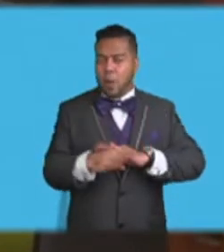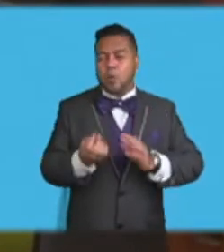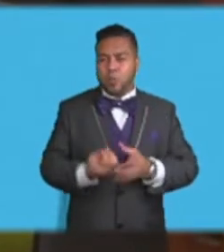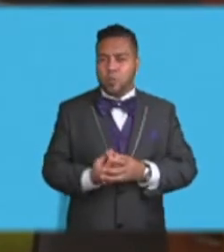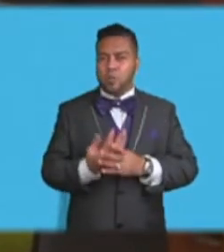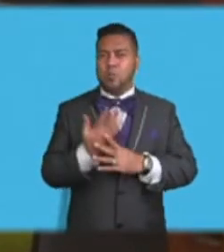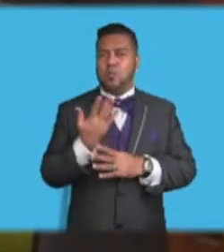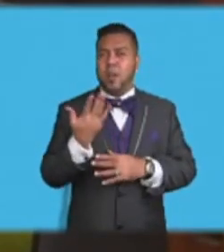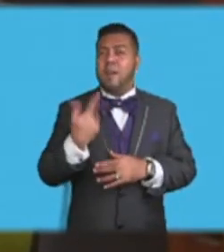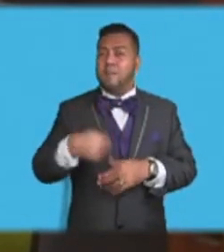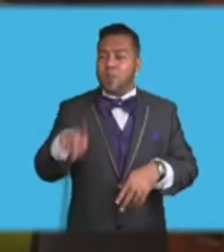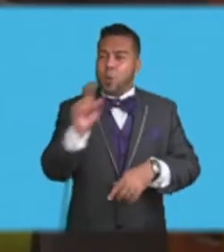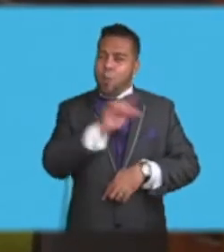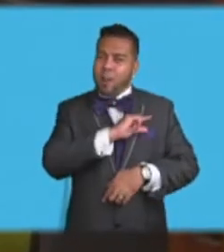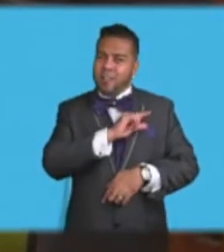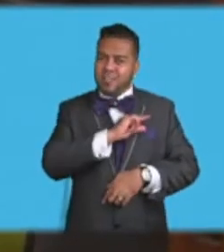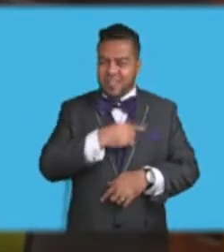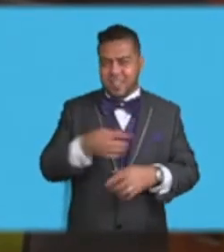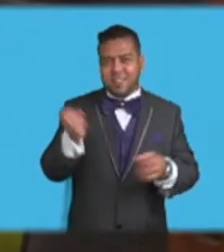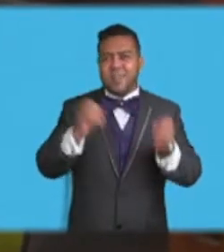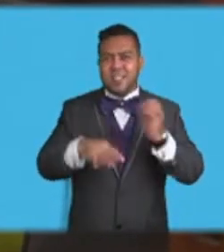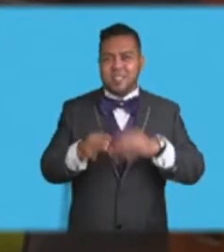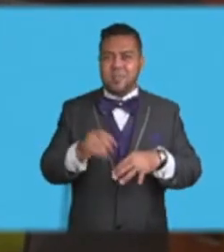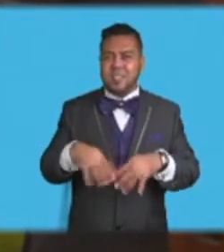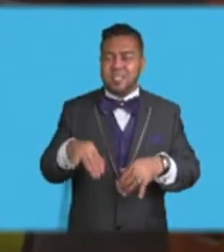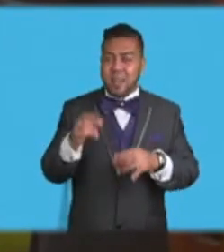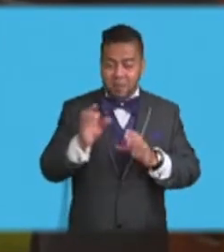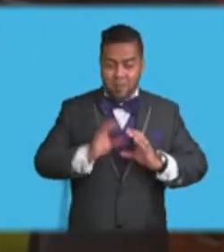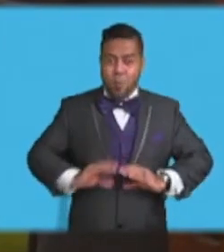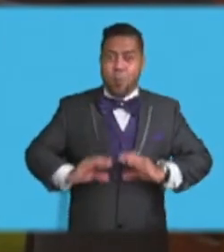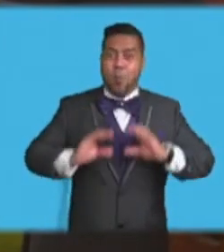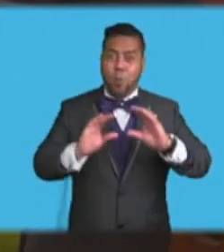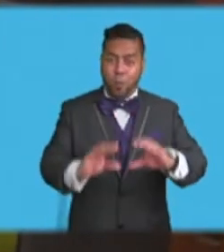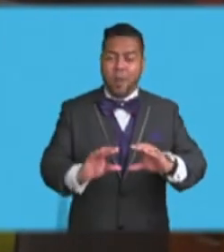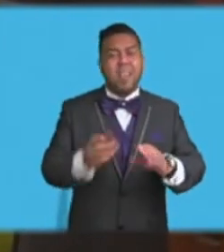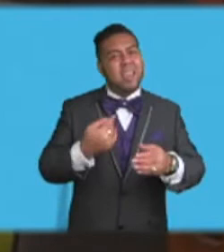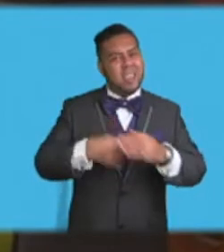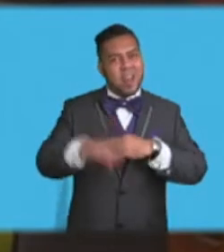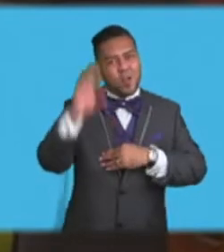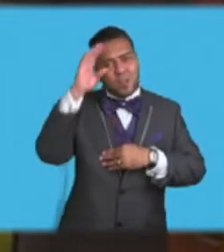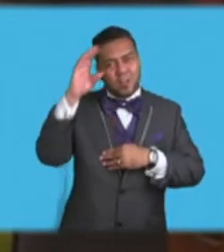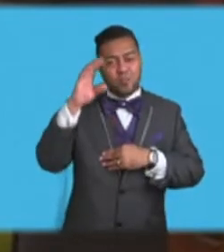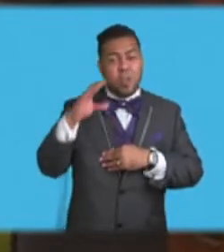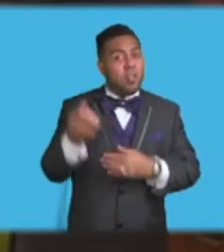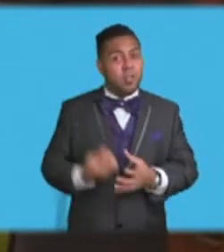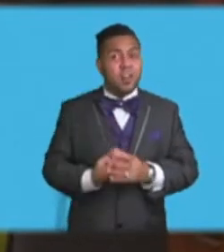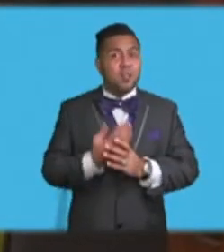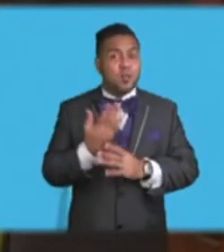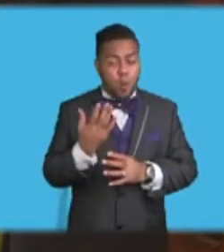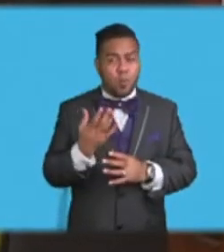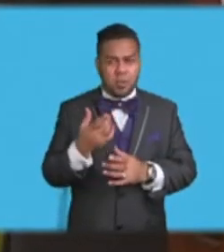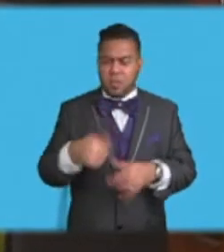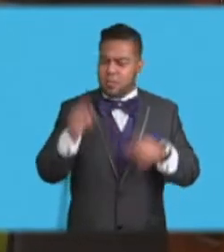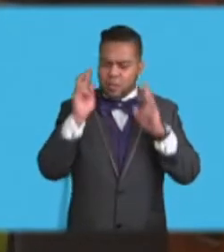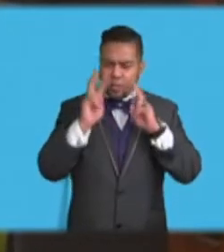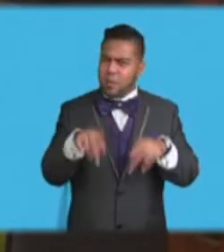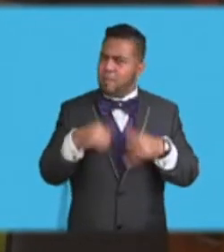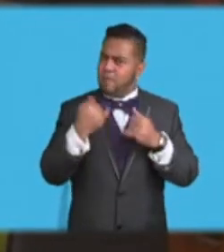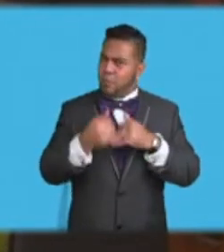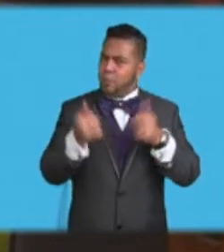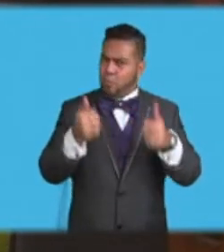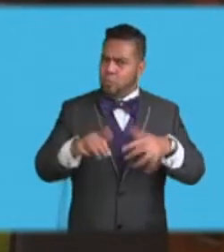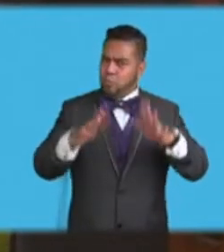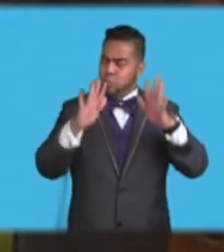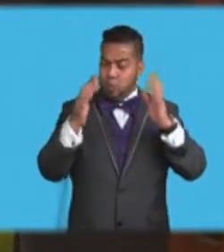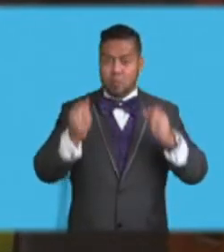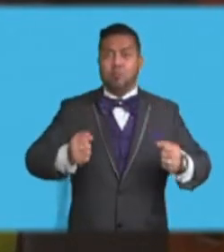with quality investments as our country has experienced. Moreover, Madam Speaker, the growth prospects look very strong and a marked